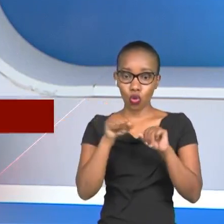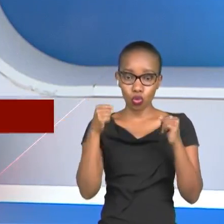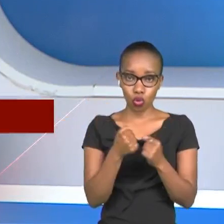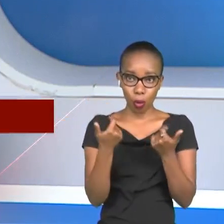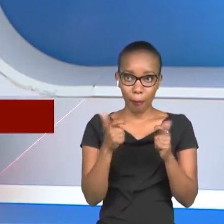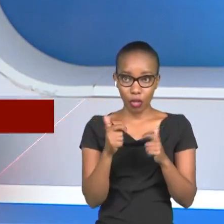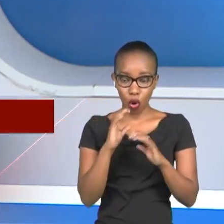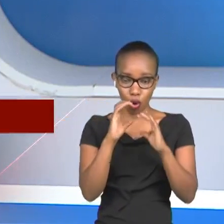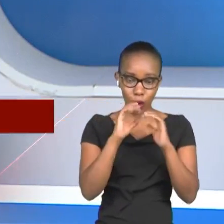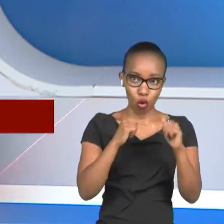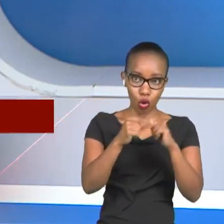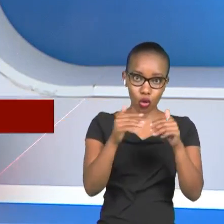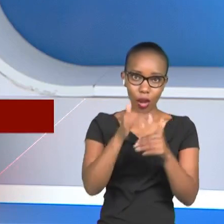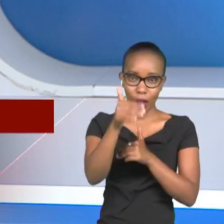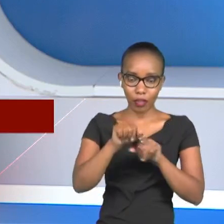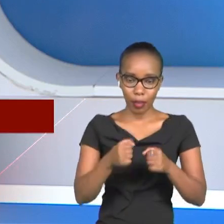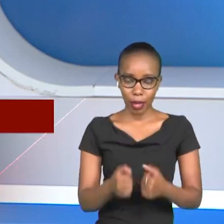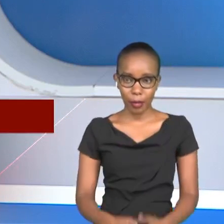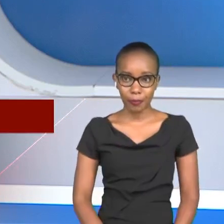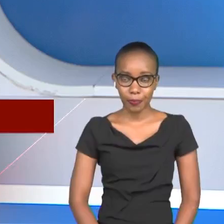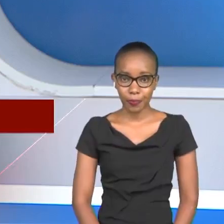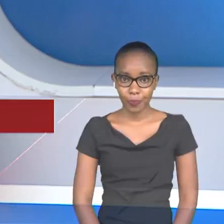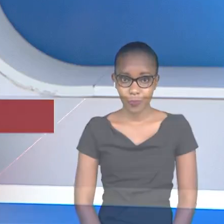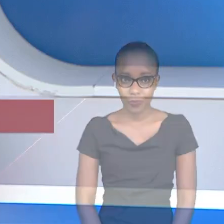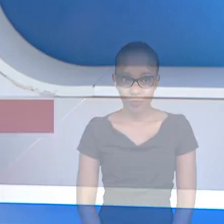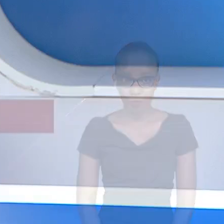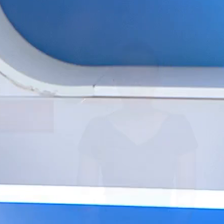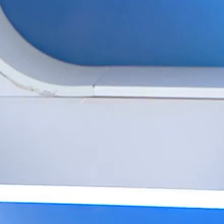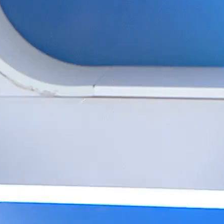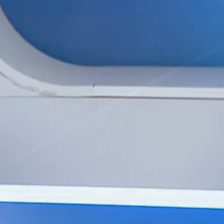handles. The conversation continues after this short commercial break.